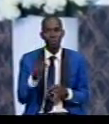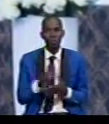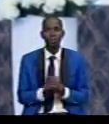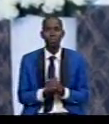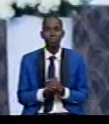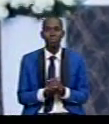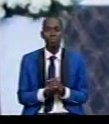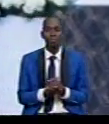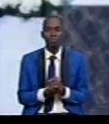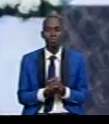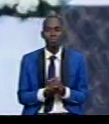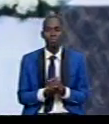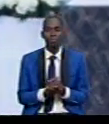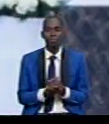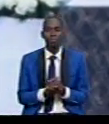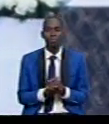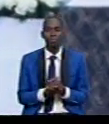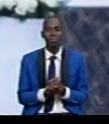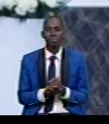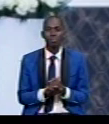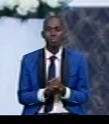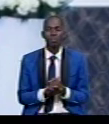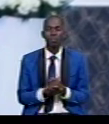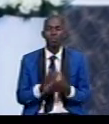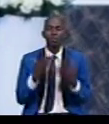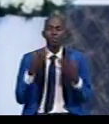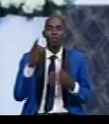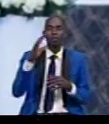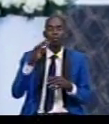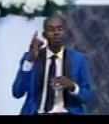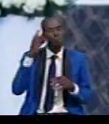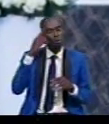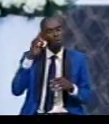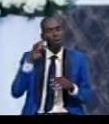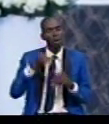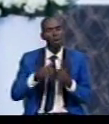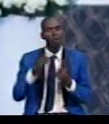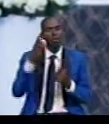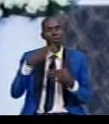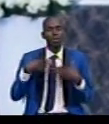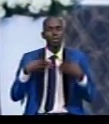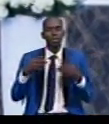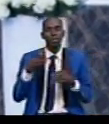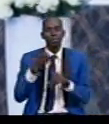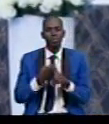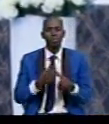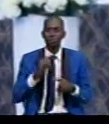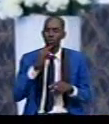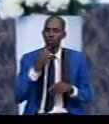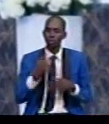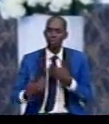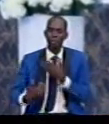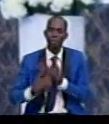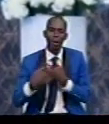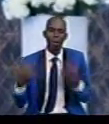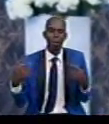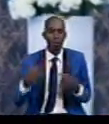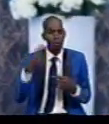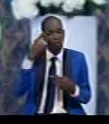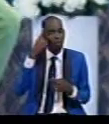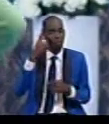most thank him for how he healed me of my back pain for over a year now. I've been having this severe back